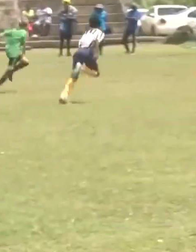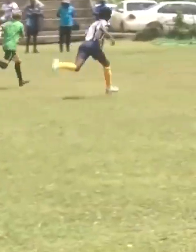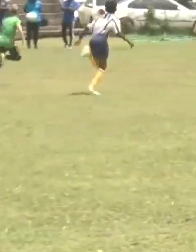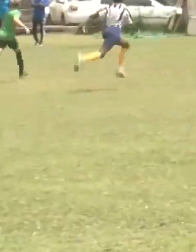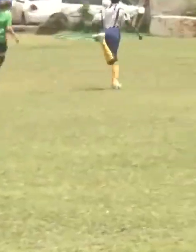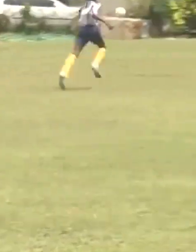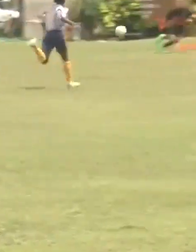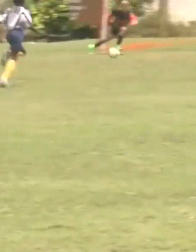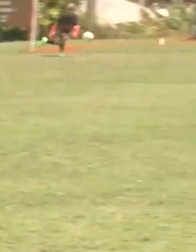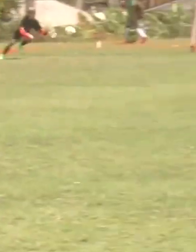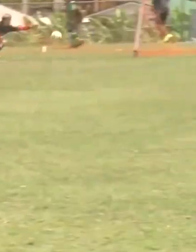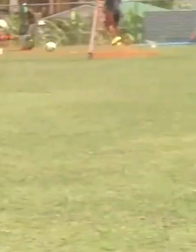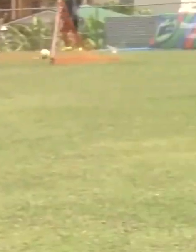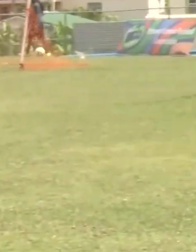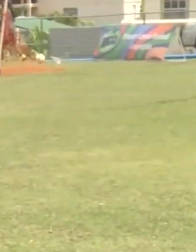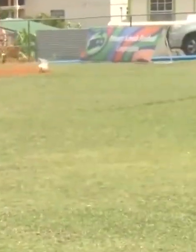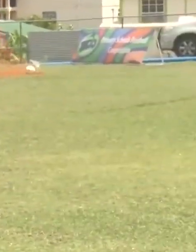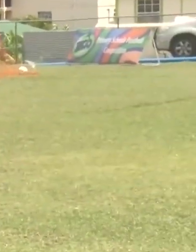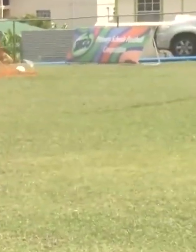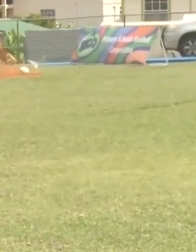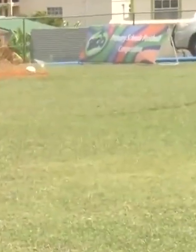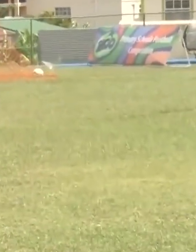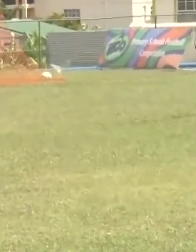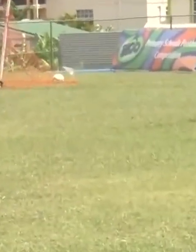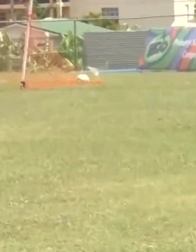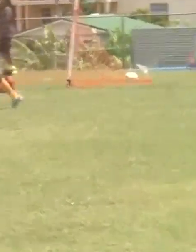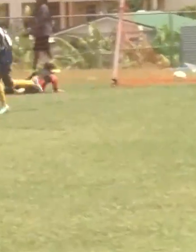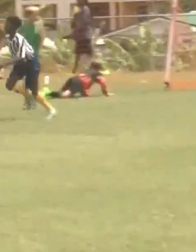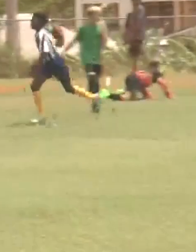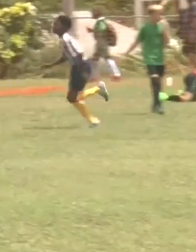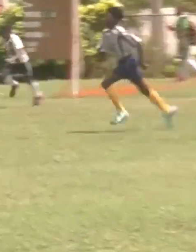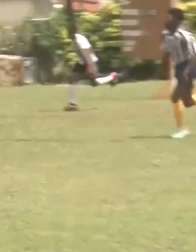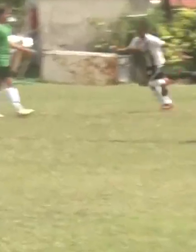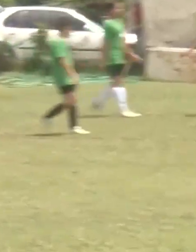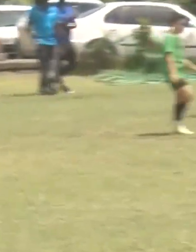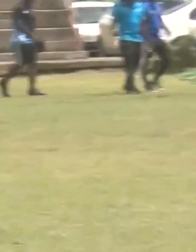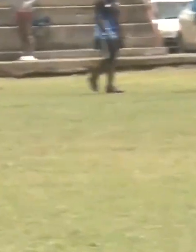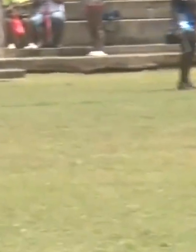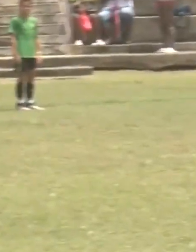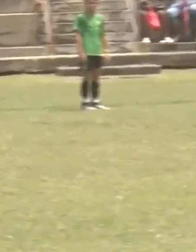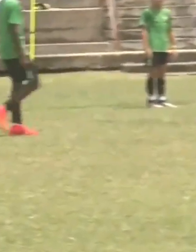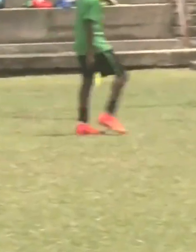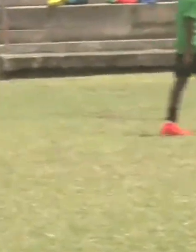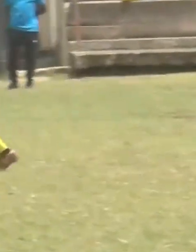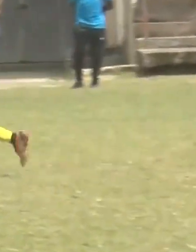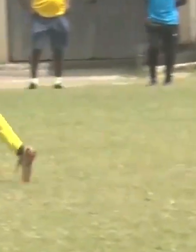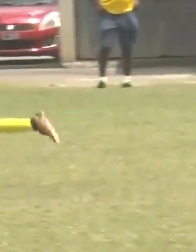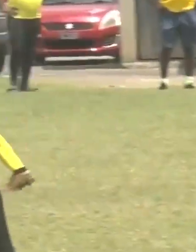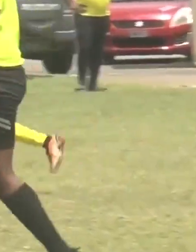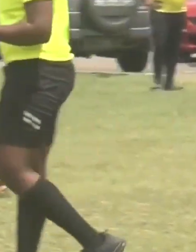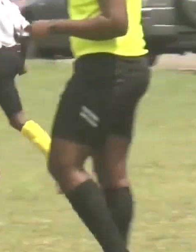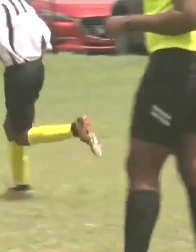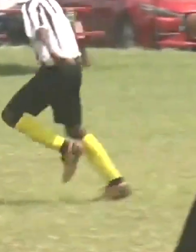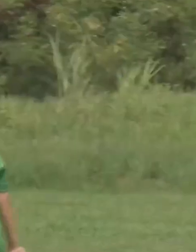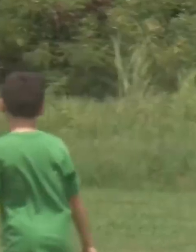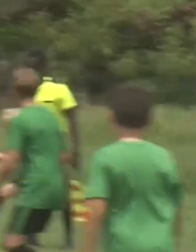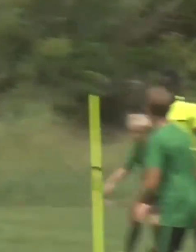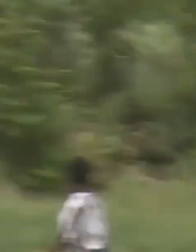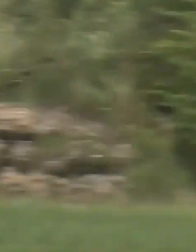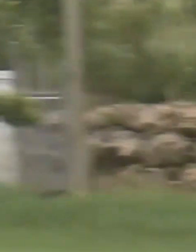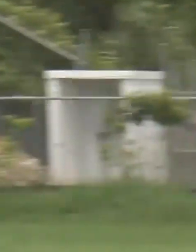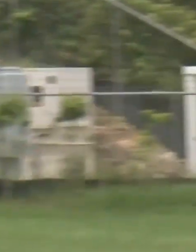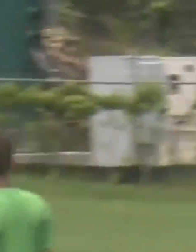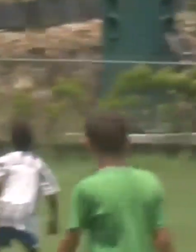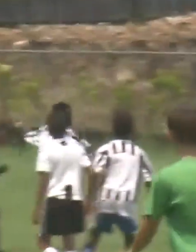be exact, when Tazario Holdemore struck from long range and the celebrations began. 13 minutes later, things will